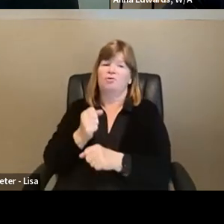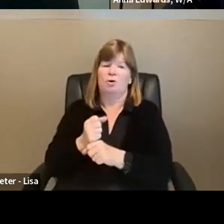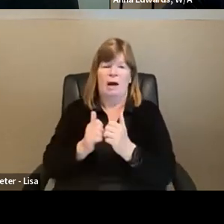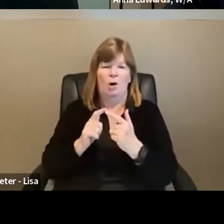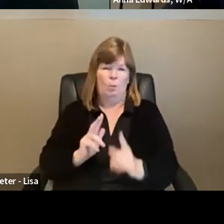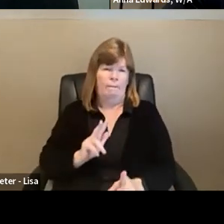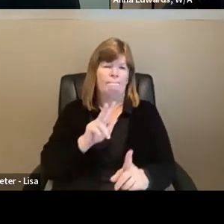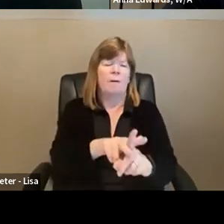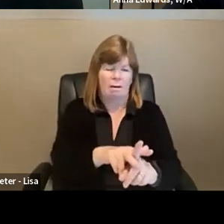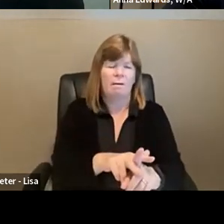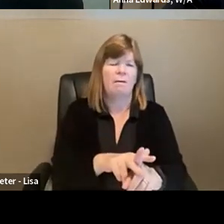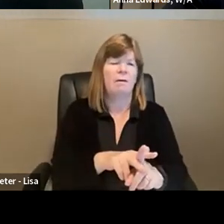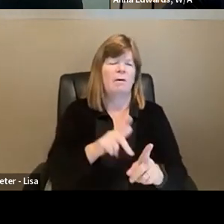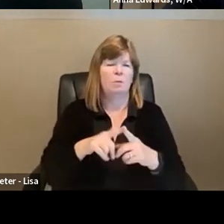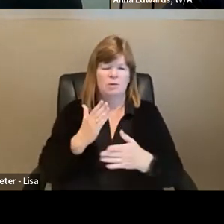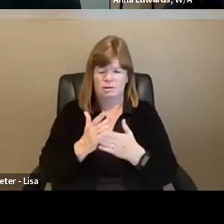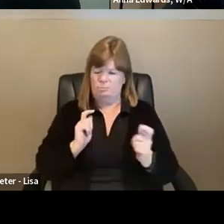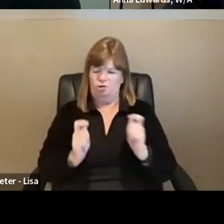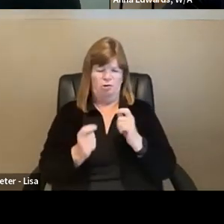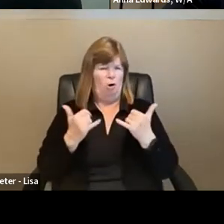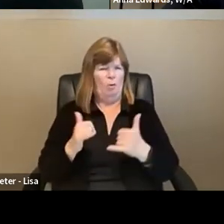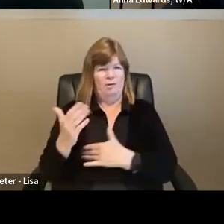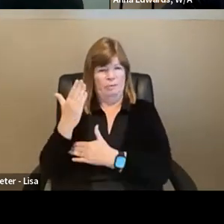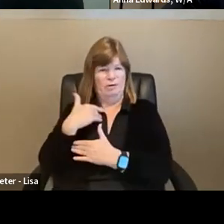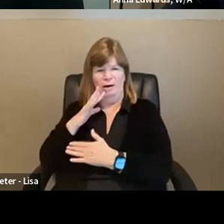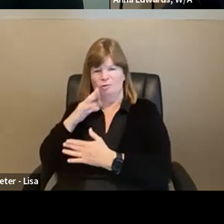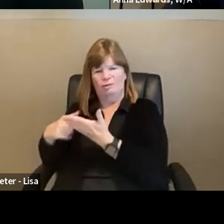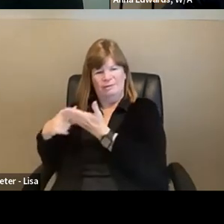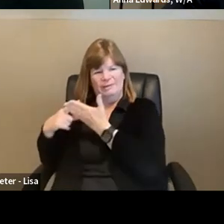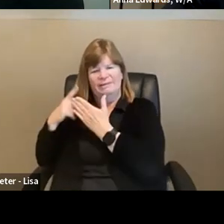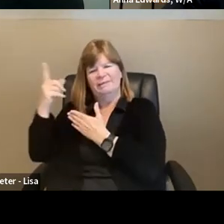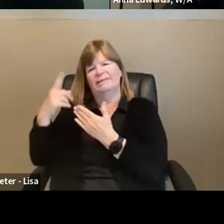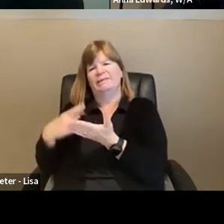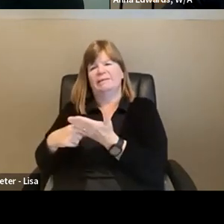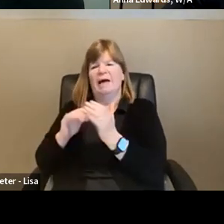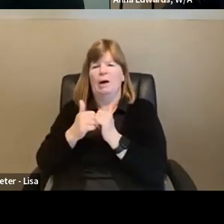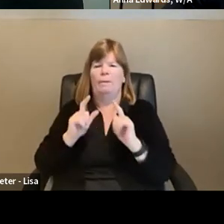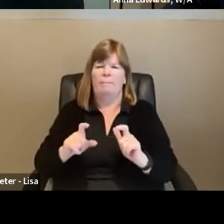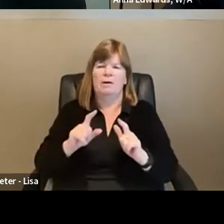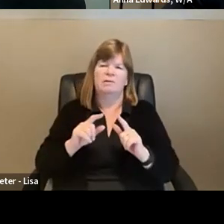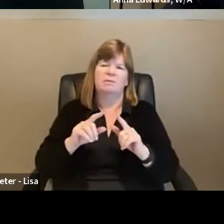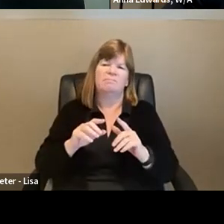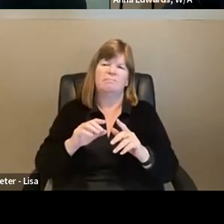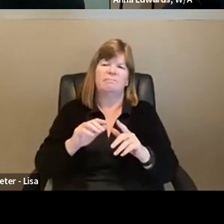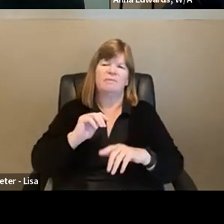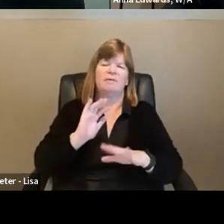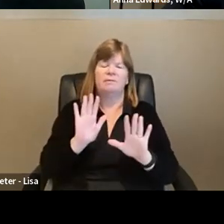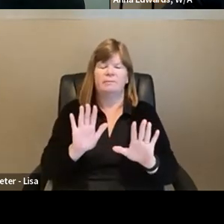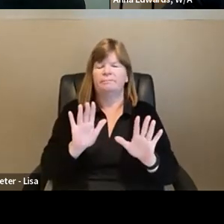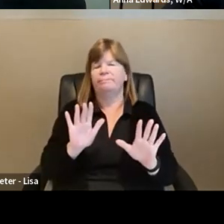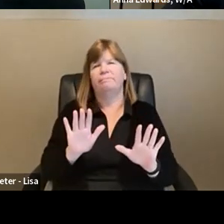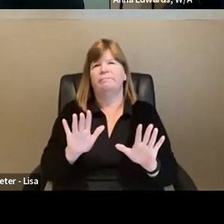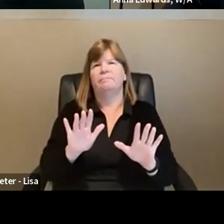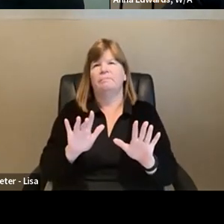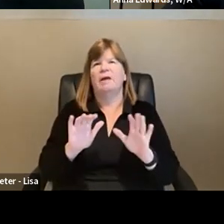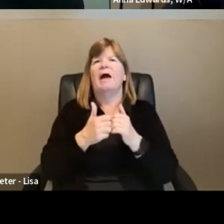implement, and we're making some changes. Just this morning, I was on a call talking about how we need to have panels, or not panels,